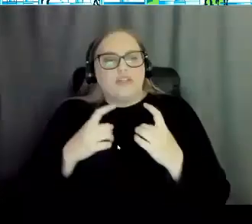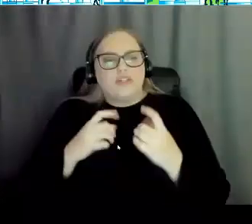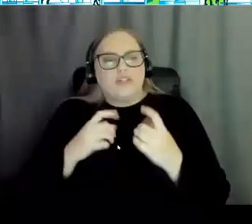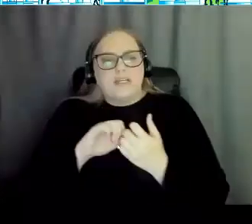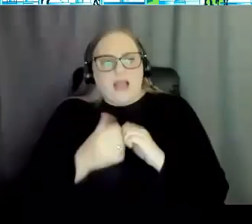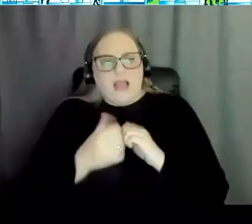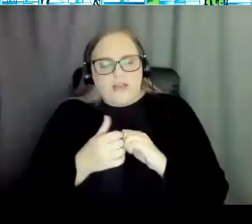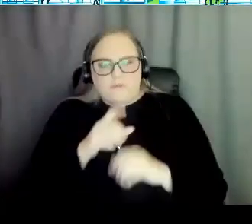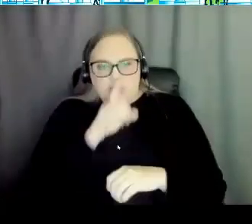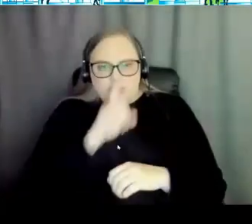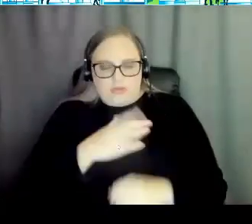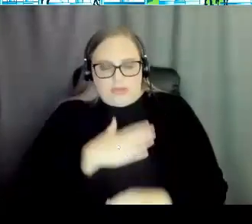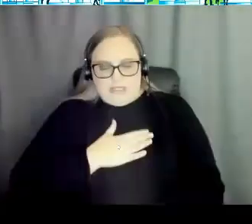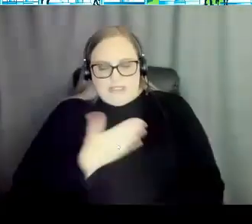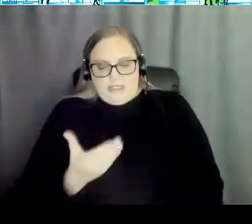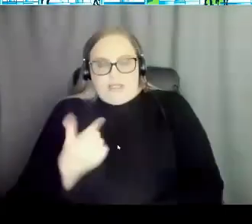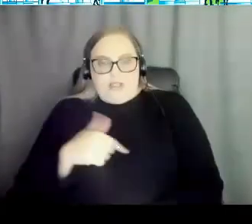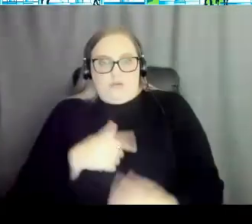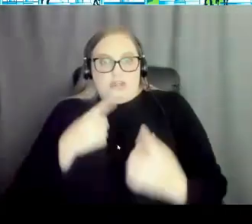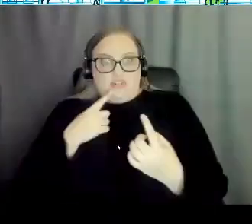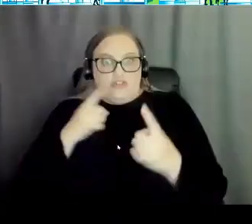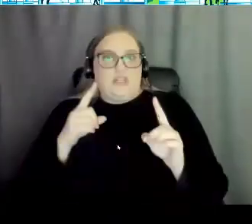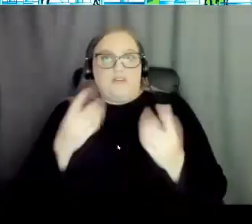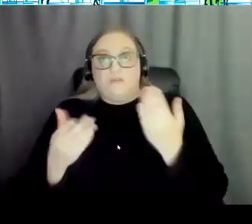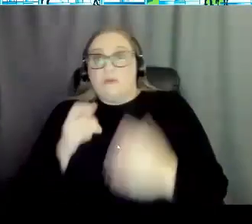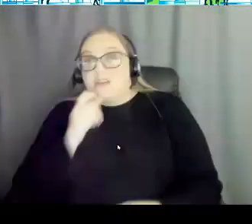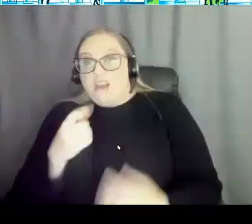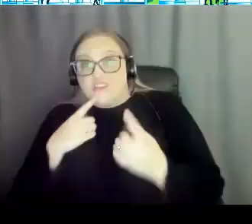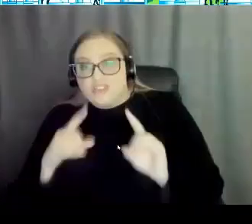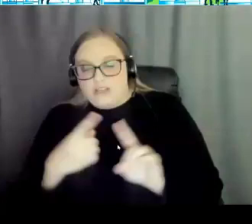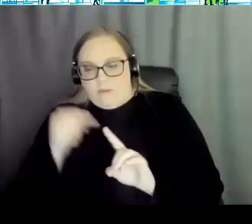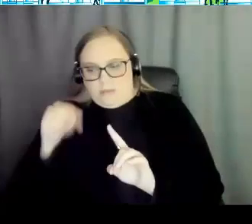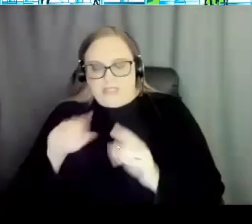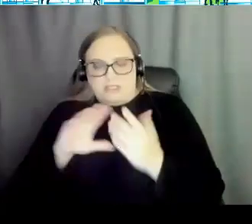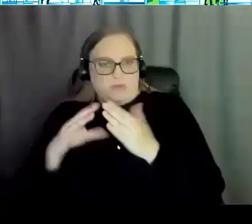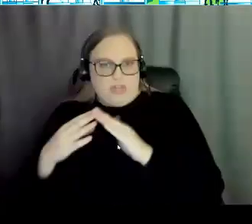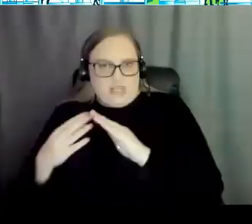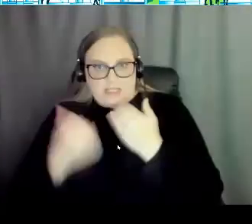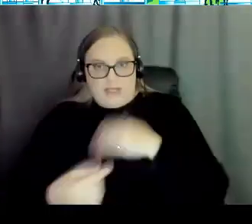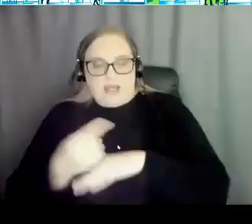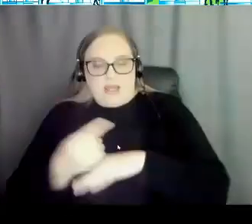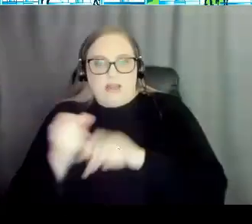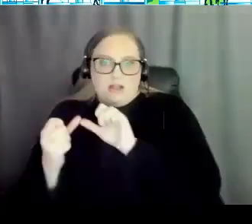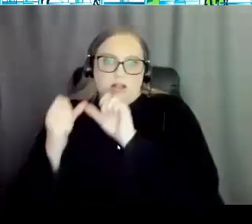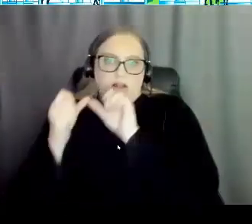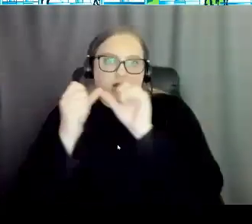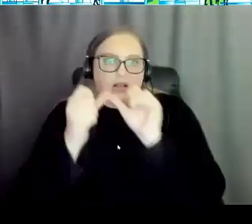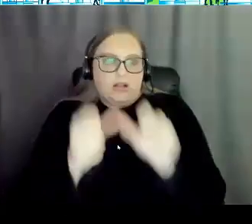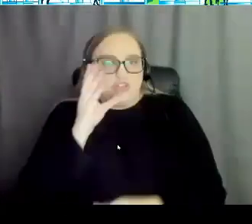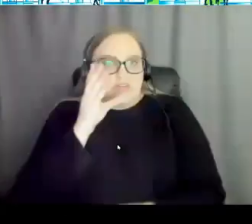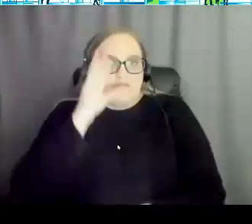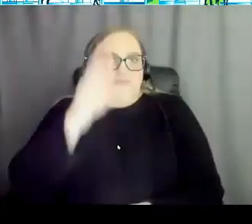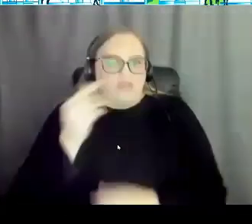the consent that we may or may not achieve from one community today is durable and lasting into future